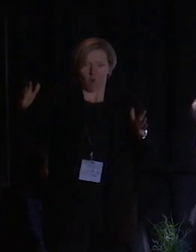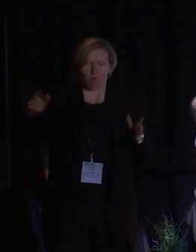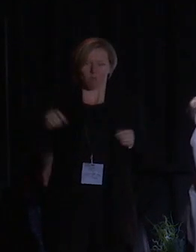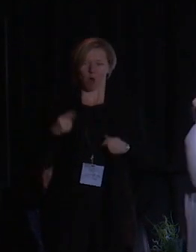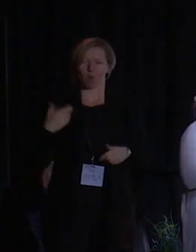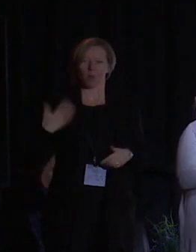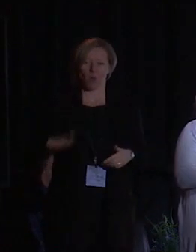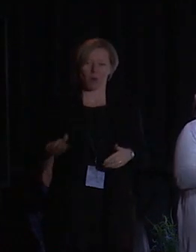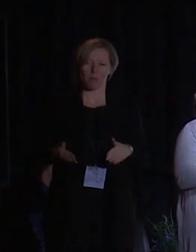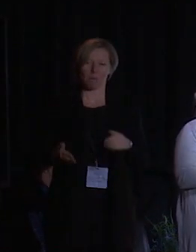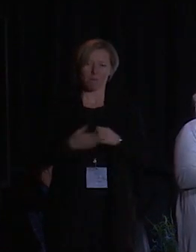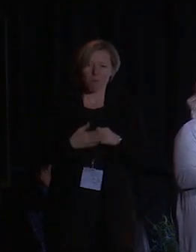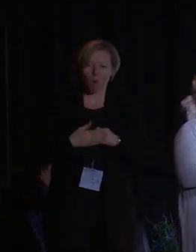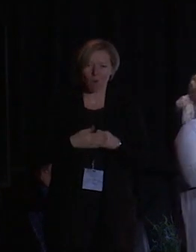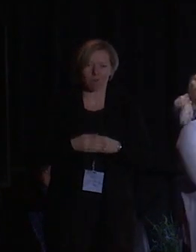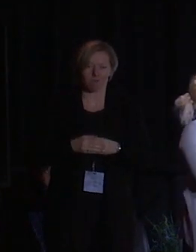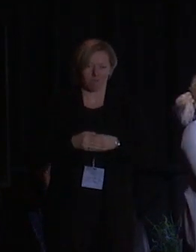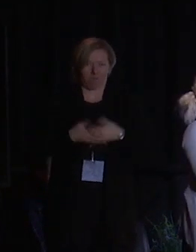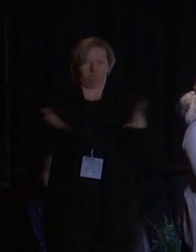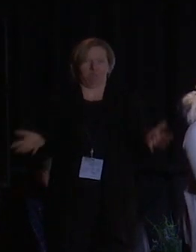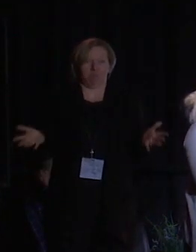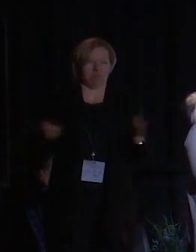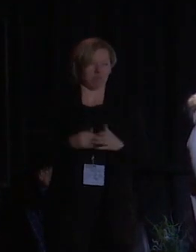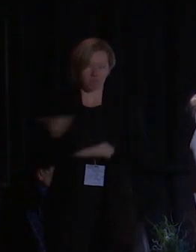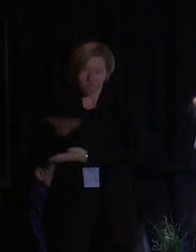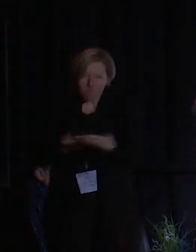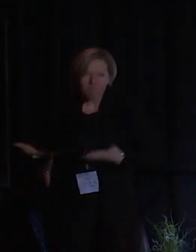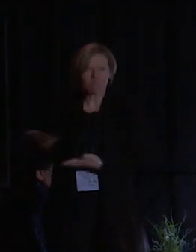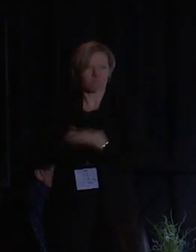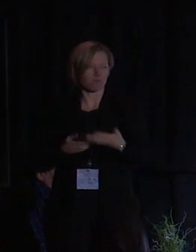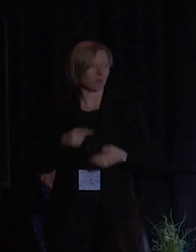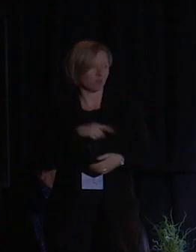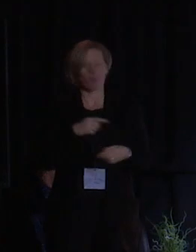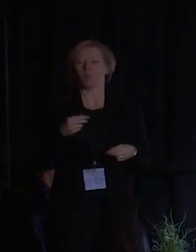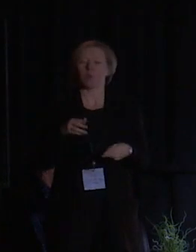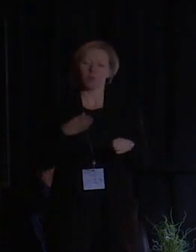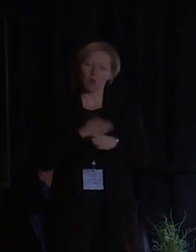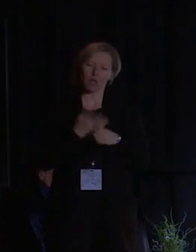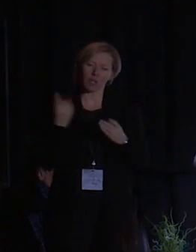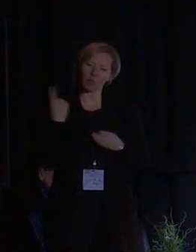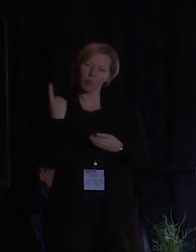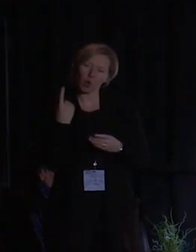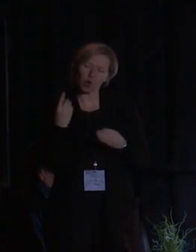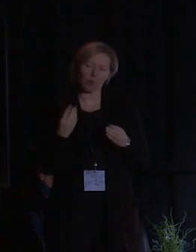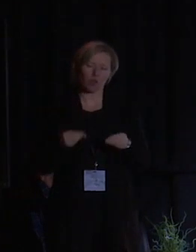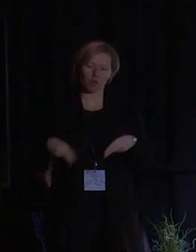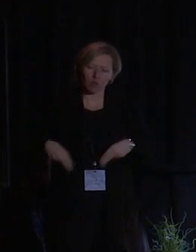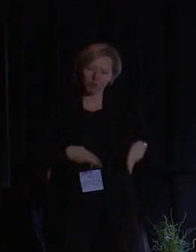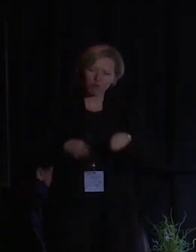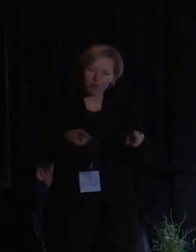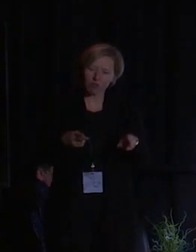we still want to be part of that conversation. And we have been working with the Canal and River Trust and the City of